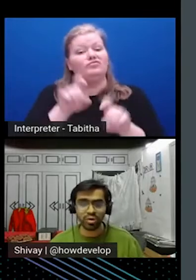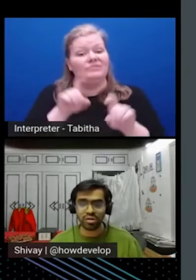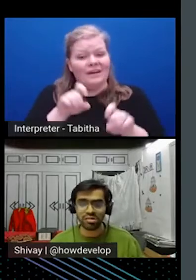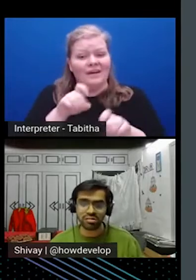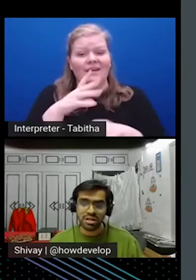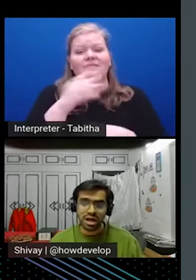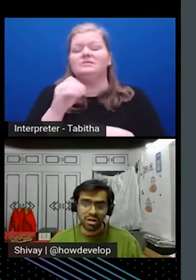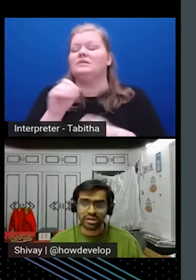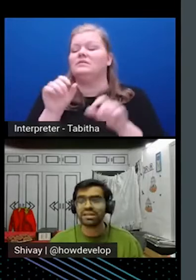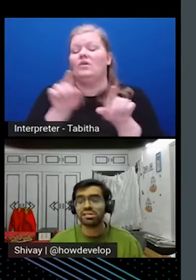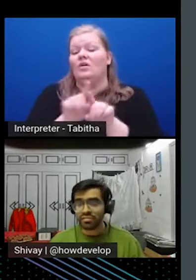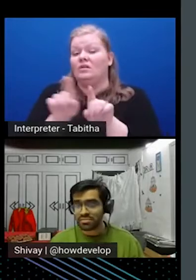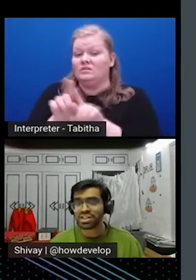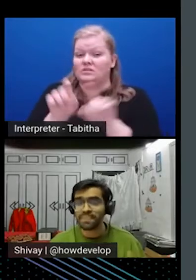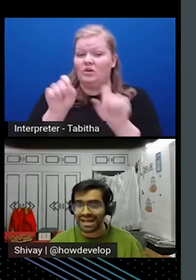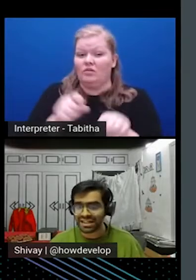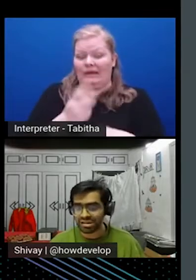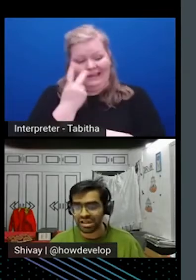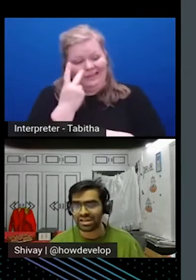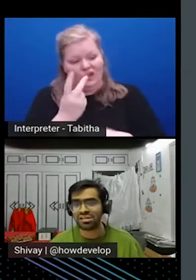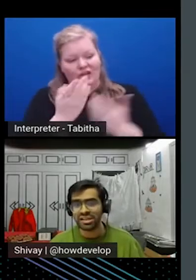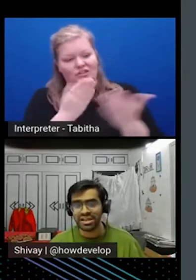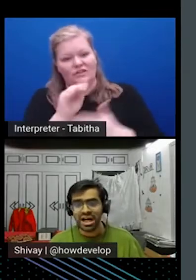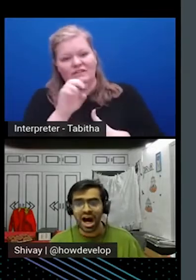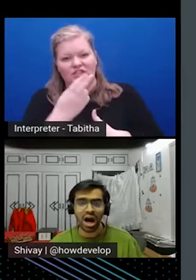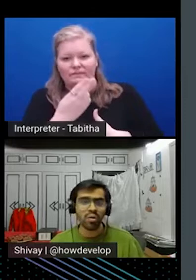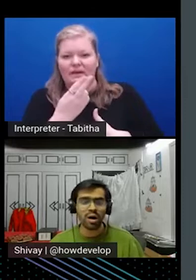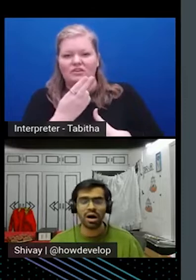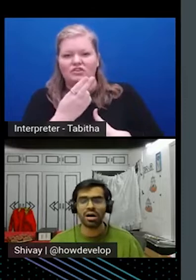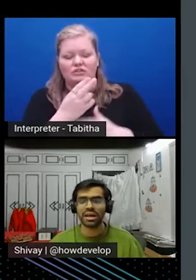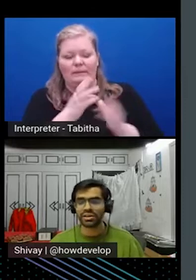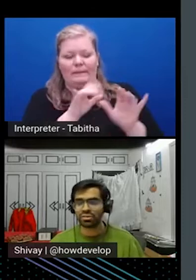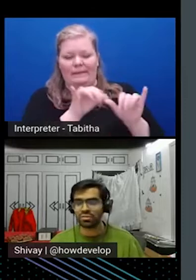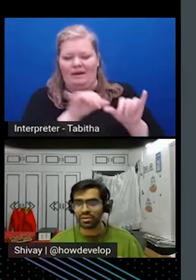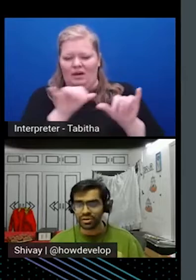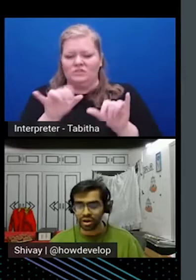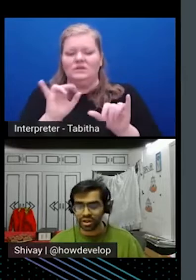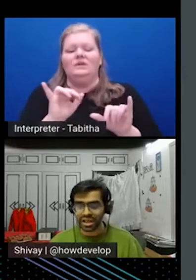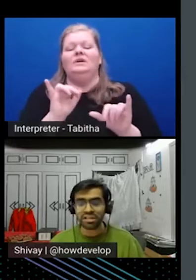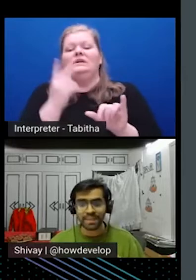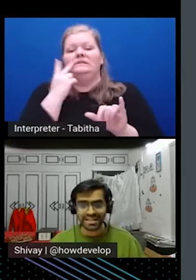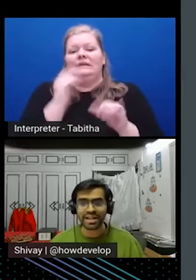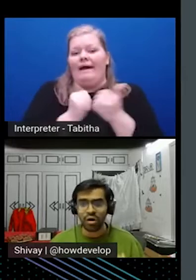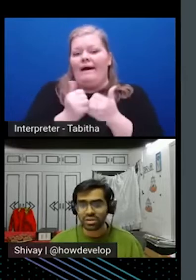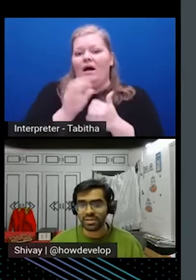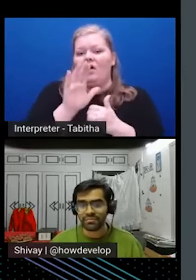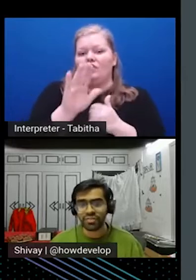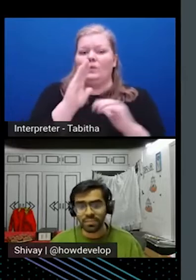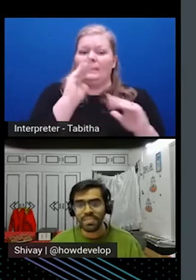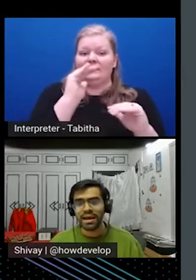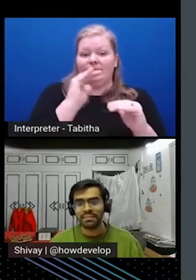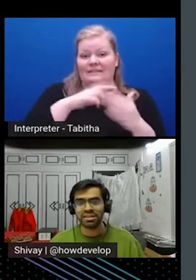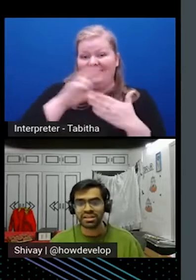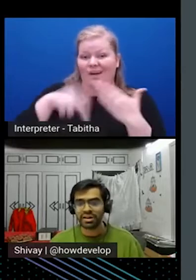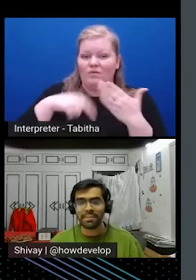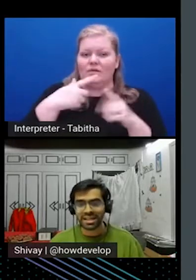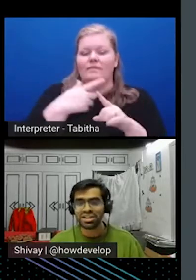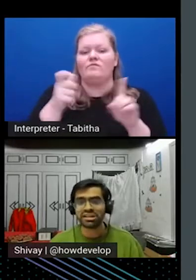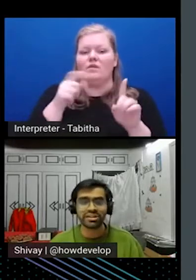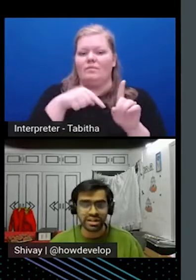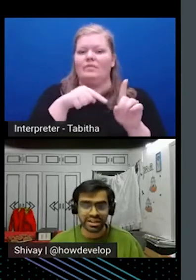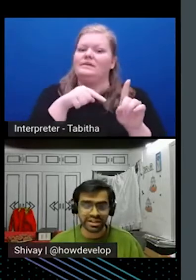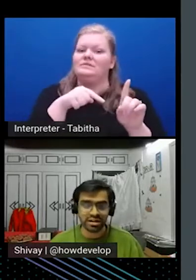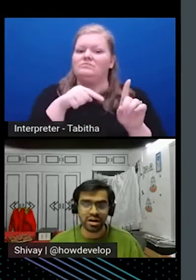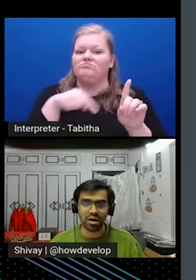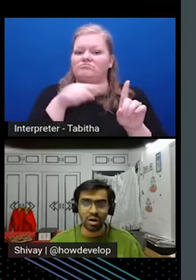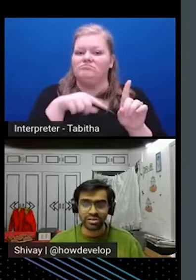able to also look at service mesh patterns and see how your expected outcome from basically your applications